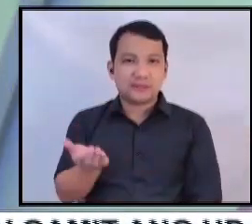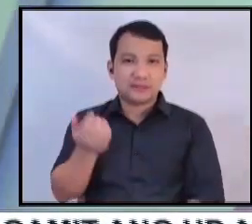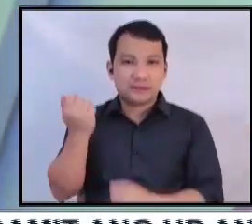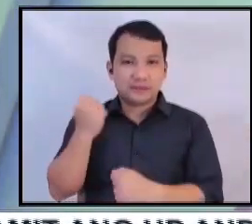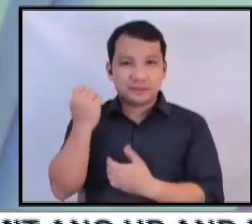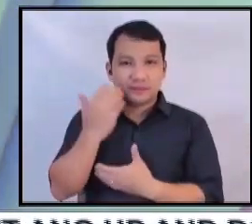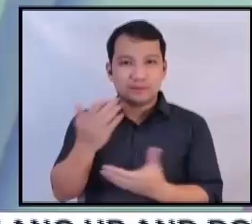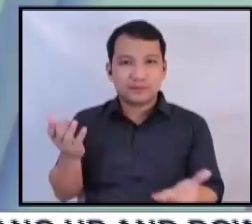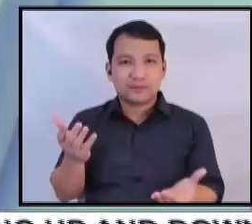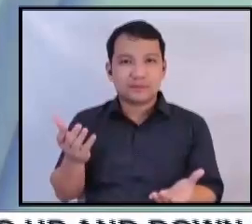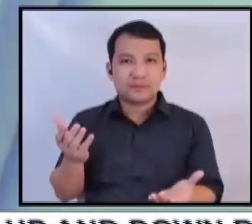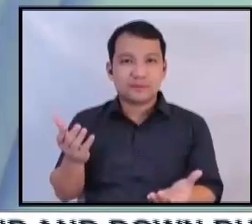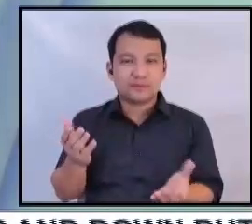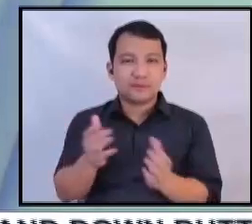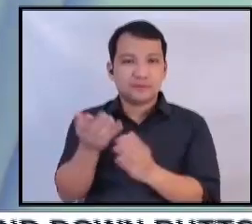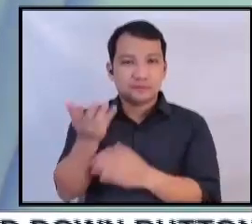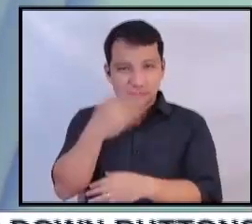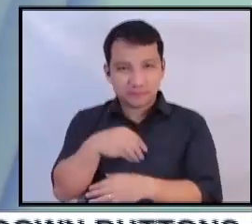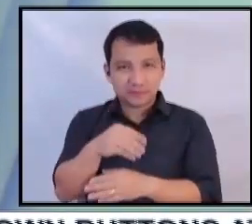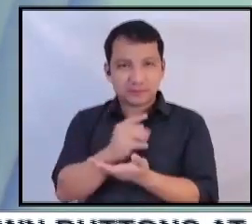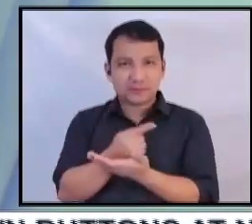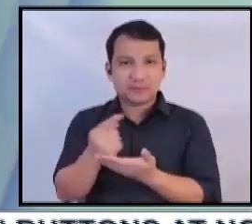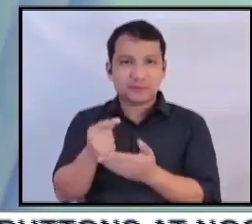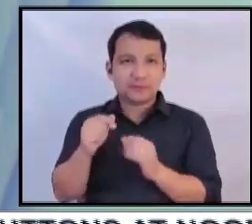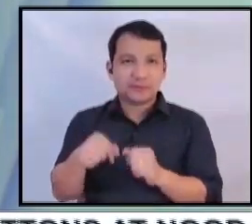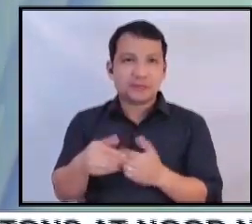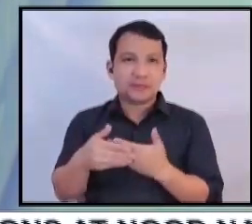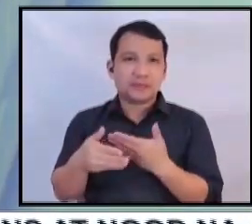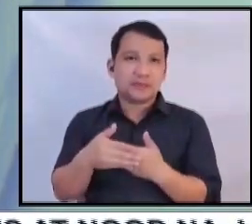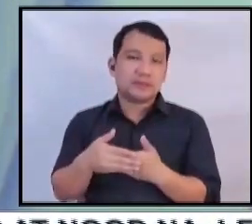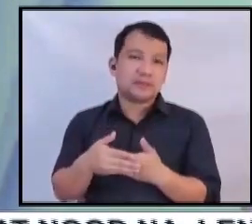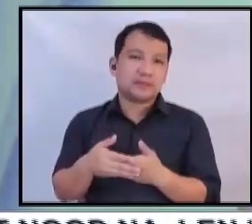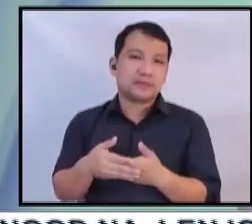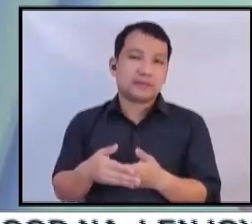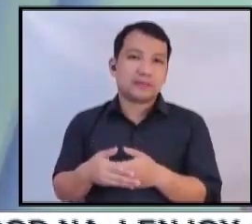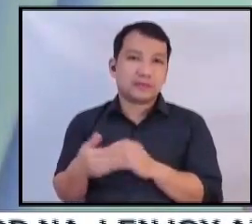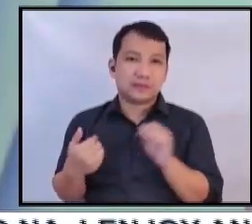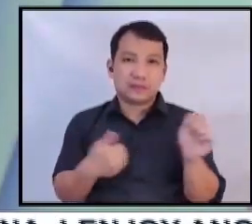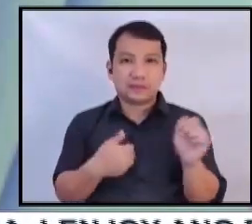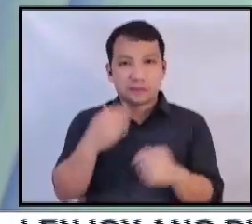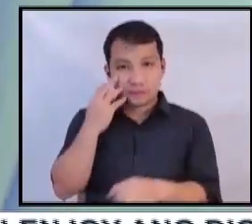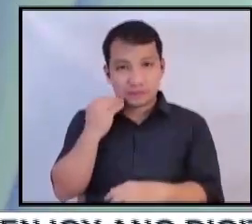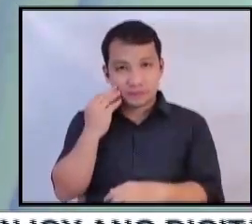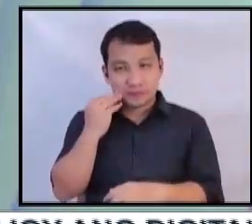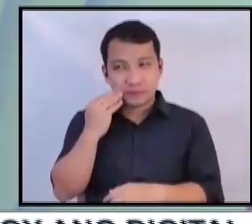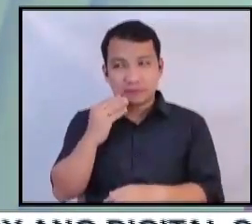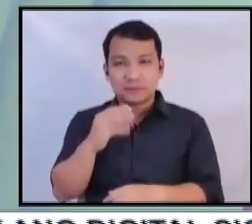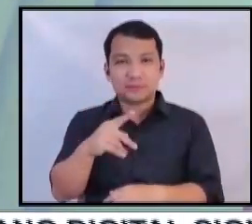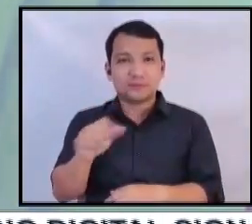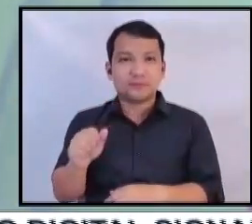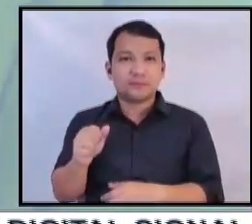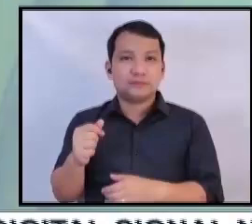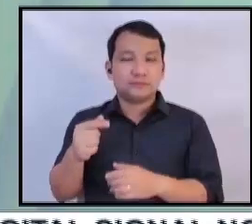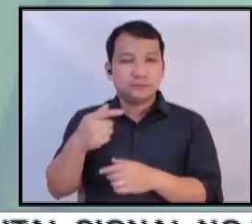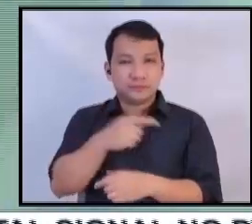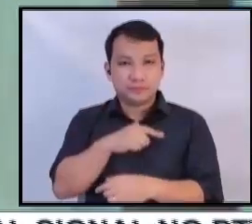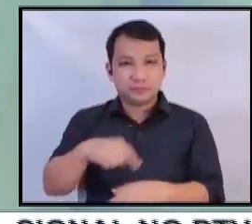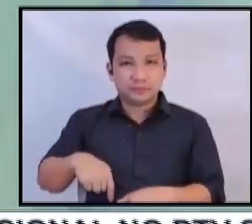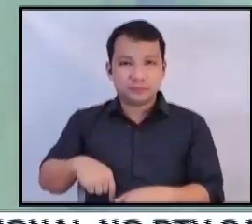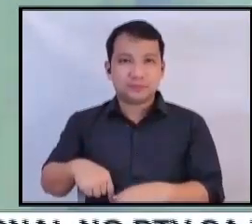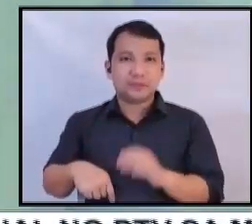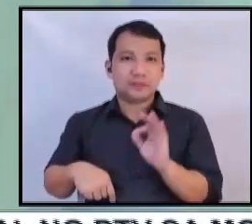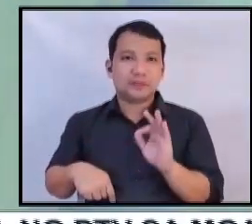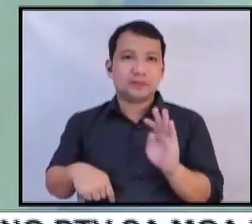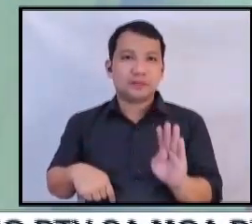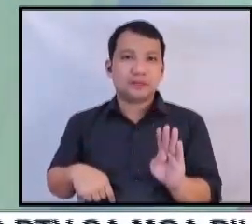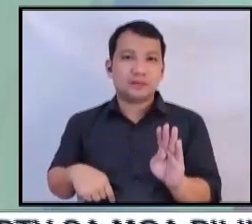very wonderful week ahead of you. And follow our journey po as Binibining Pilipinas Queens by following our official